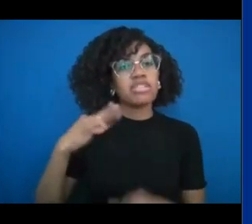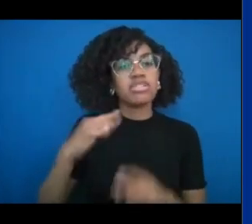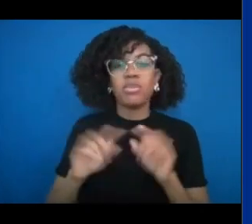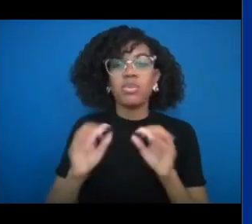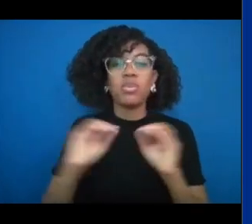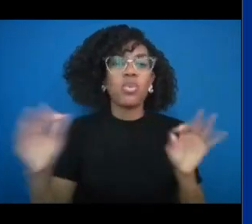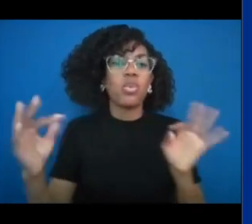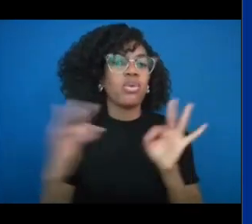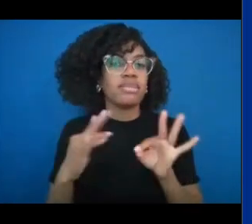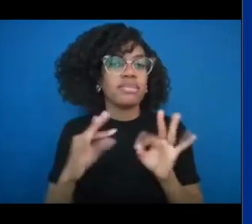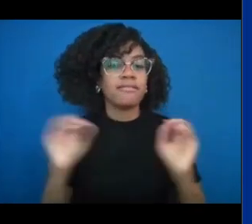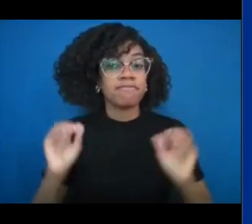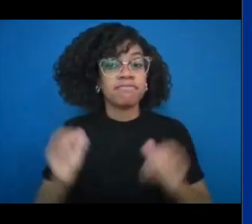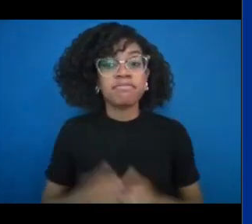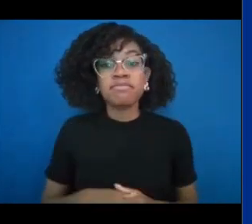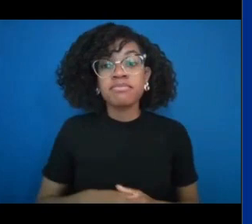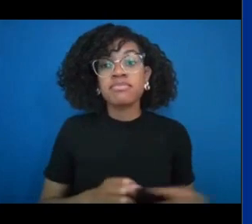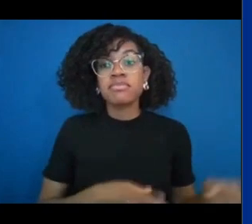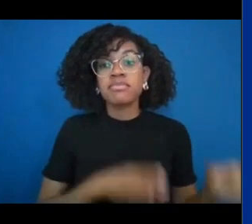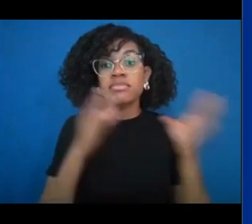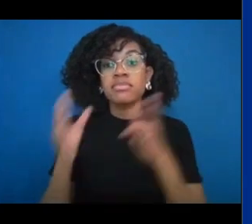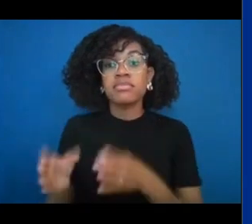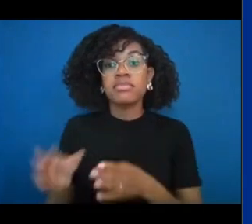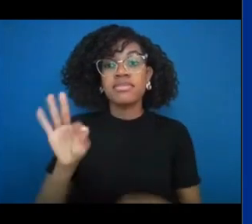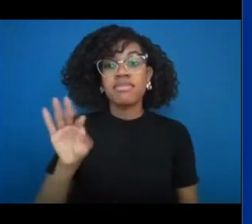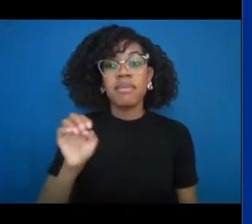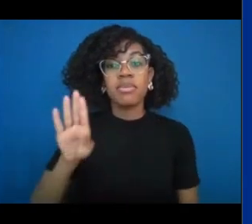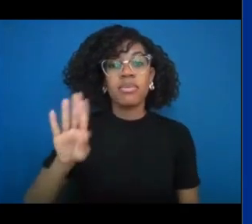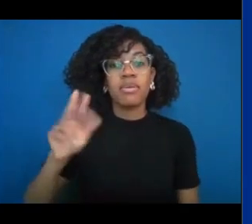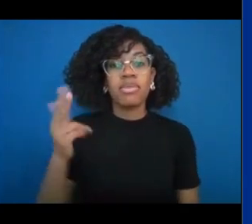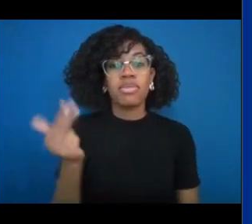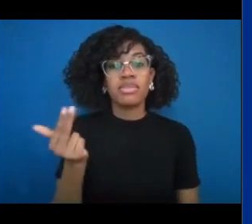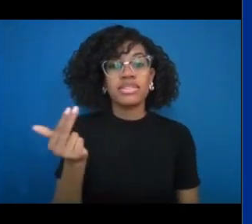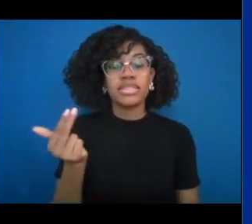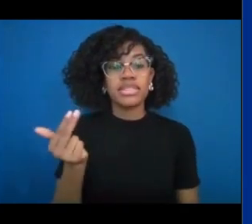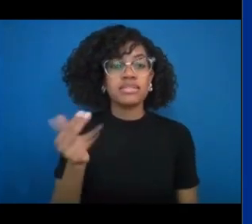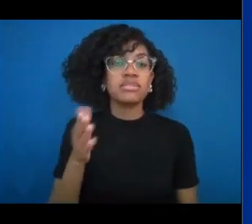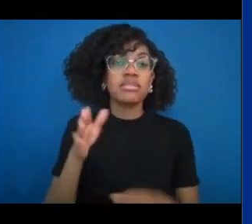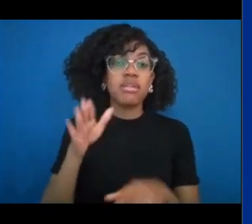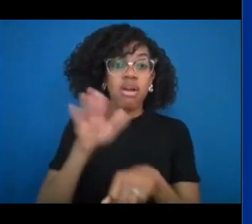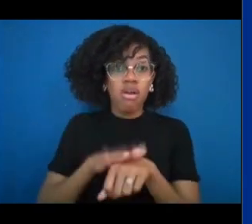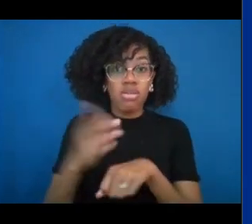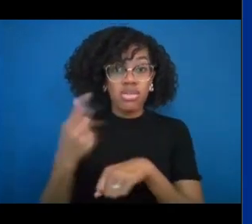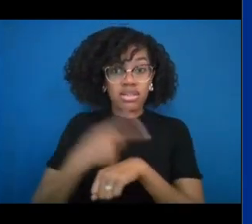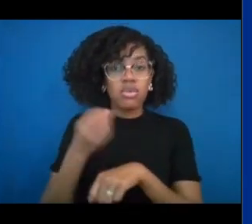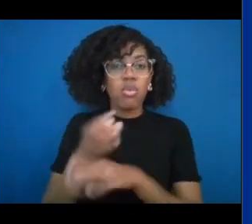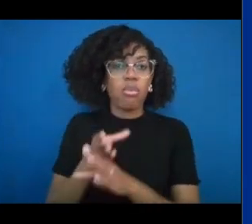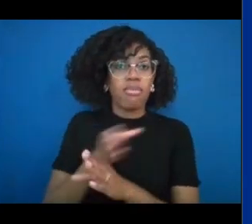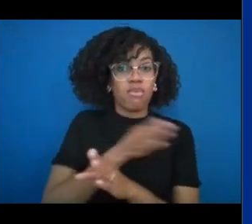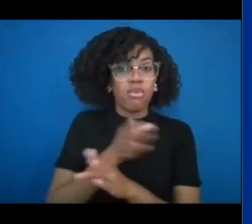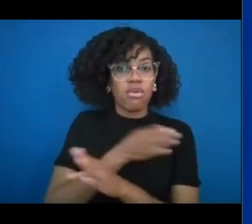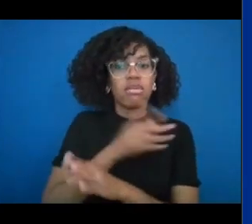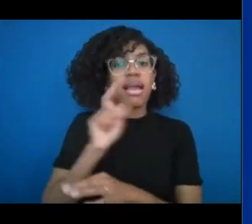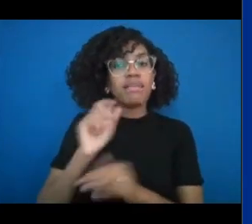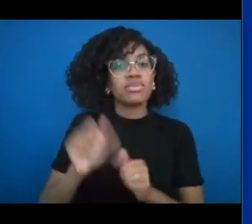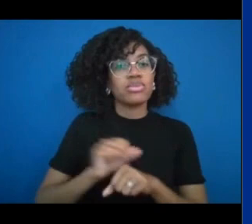or before, you need to submit full proposals through grants.gov.